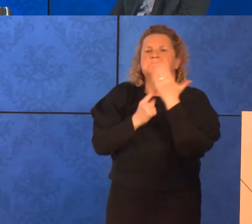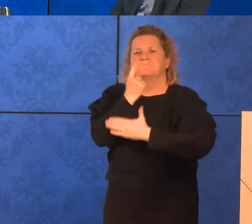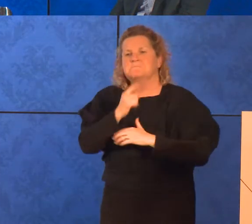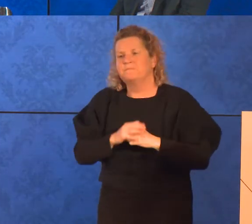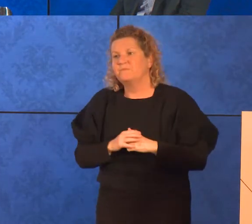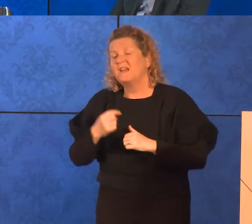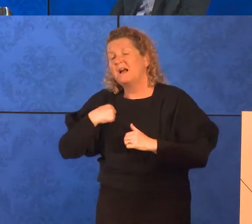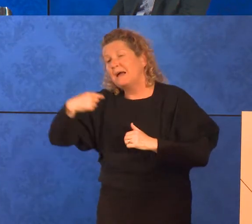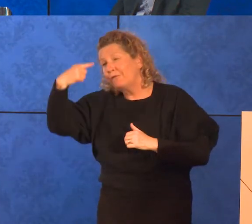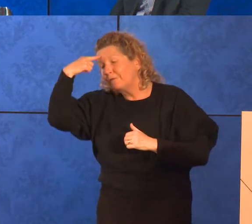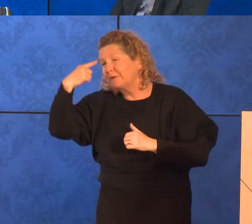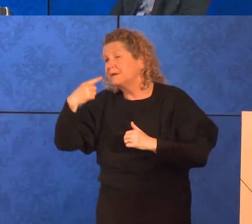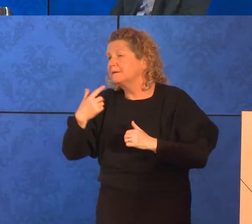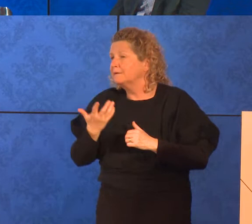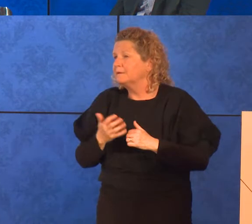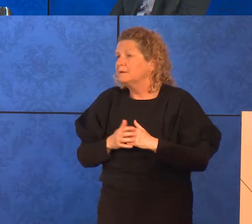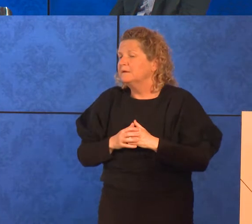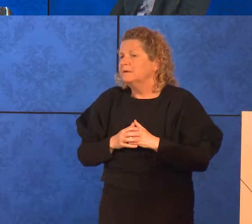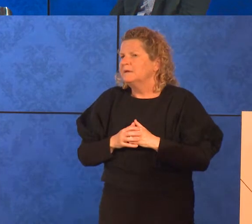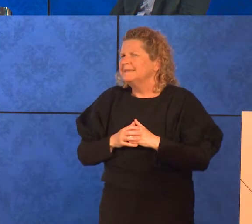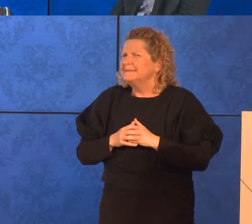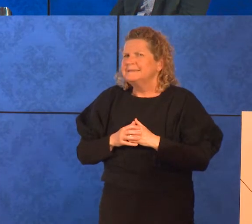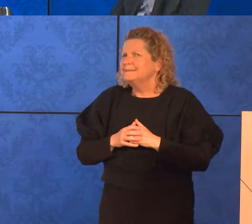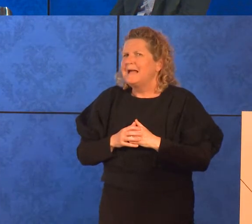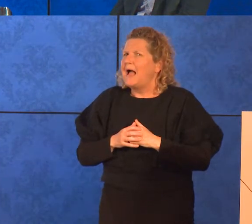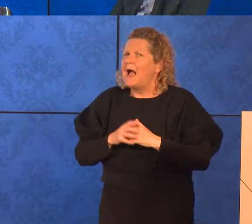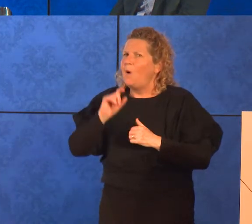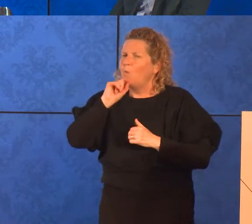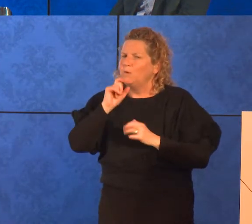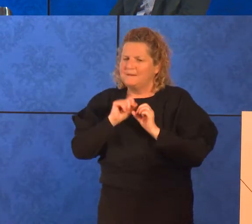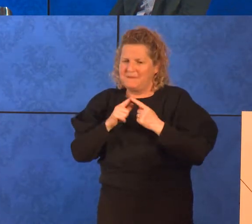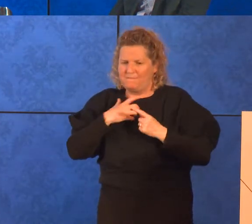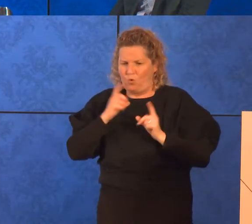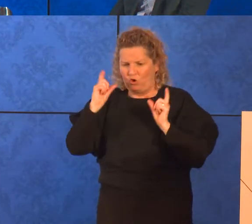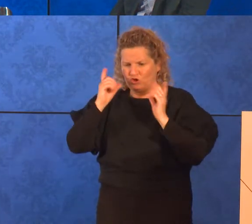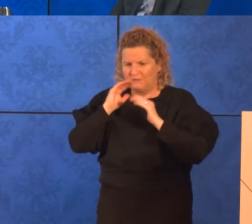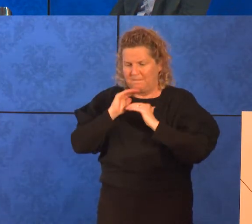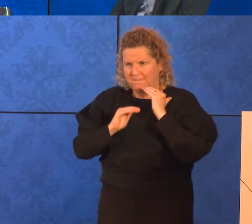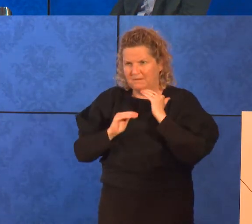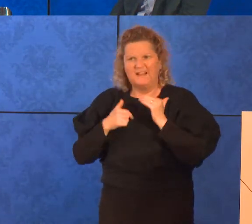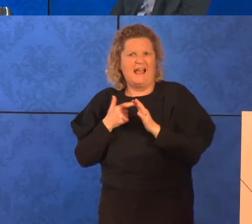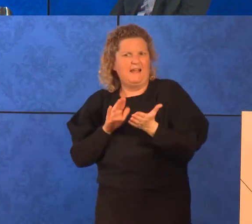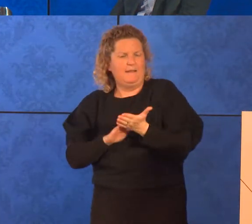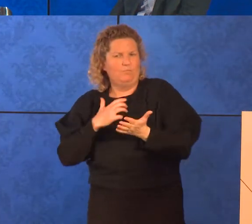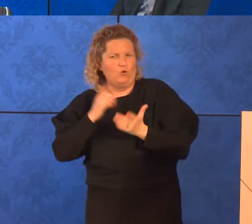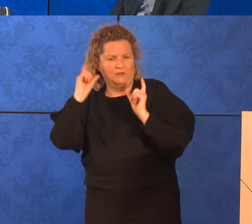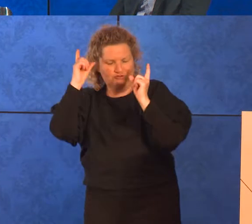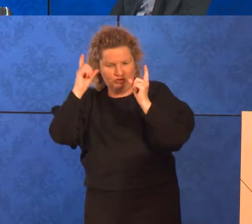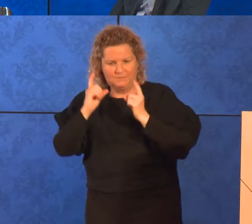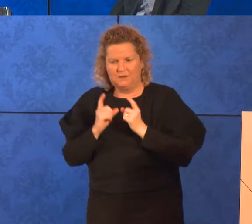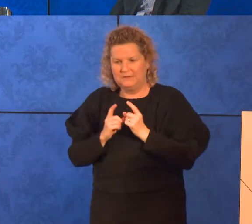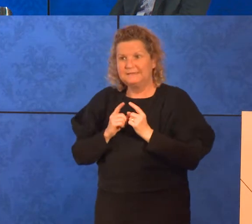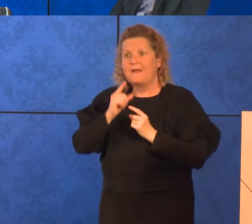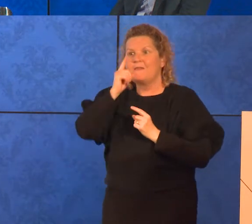the capacity, what I would be more concerned about, and what I am more concerned about, I think, is the capacity to follow